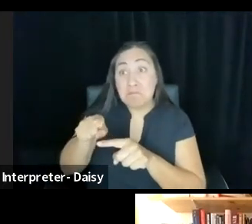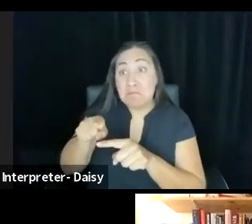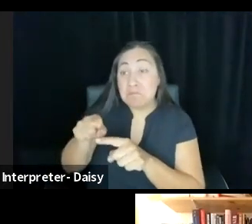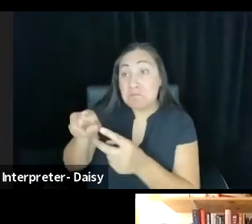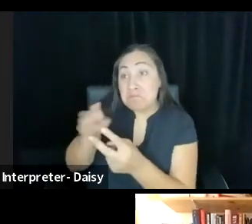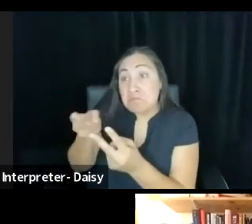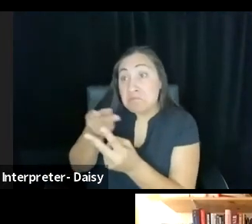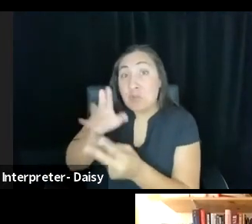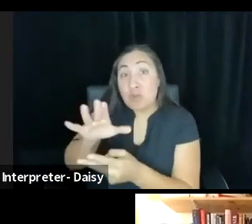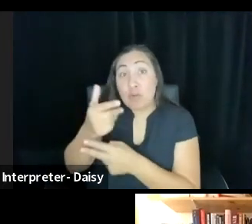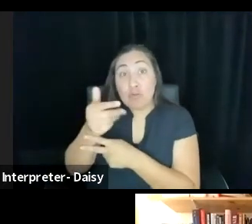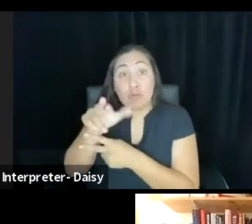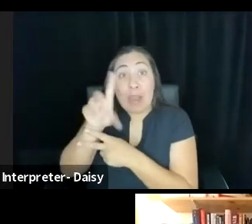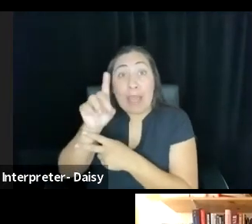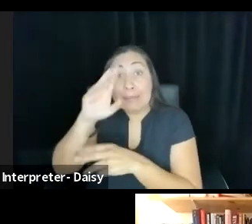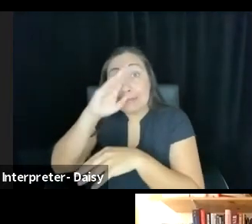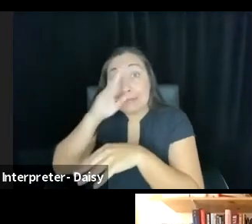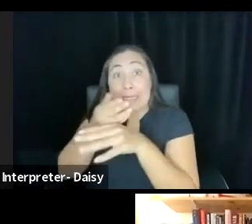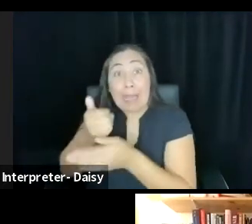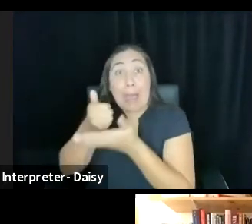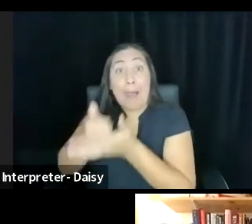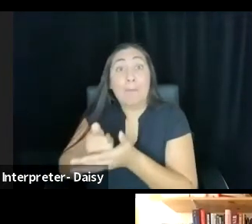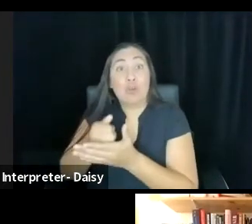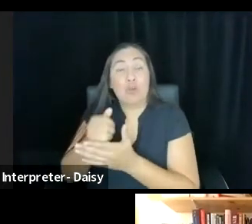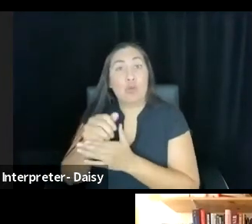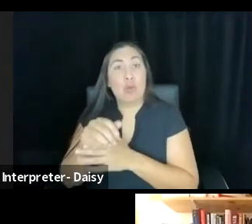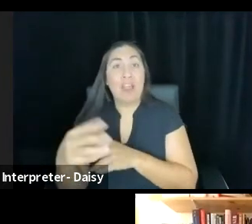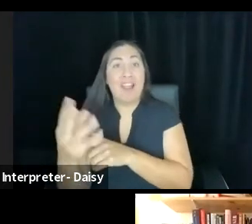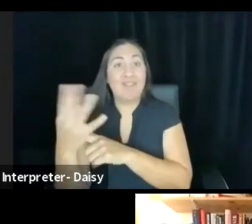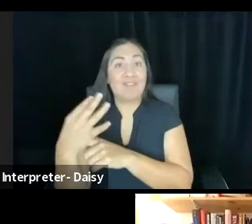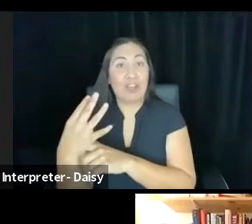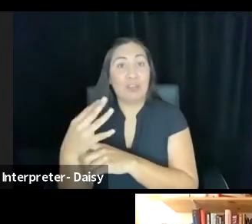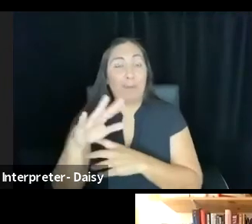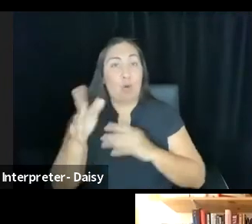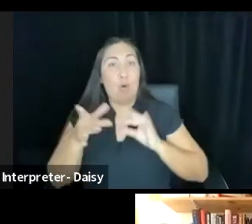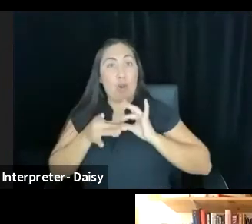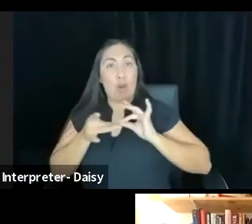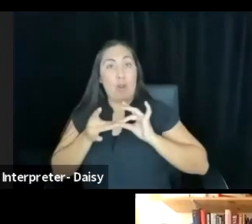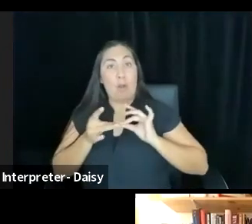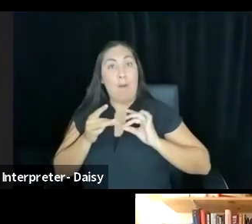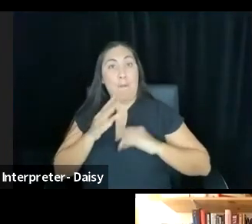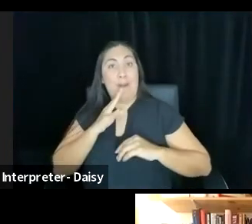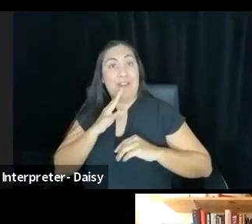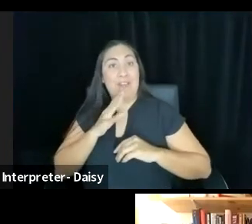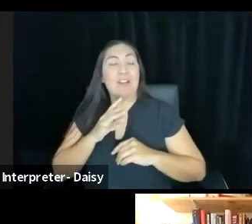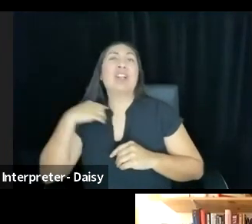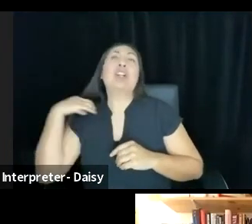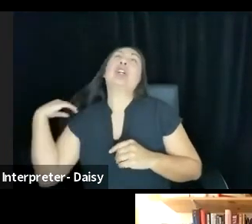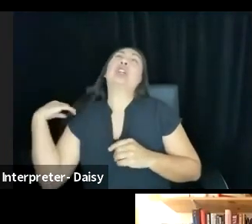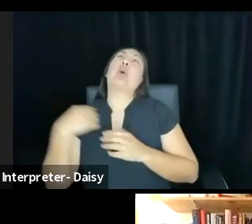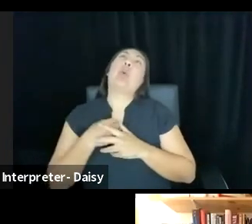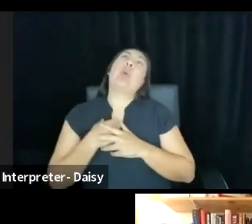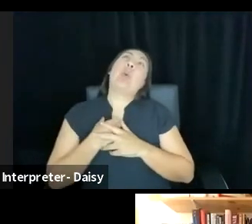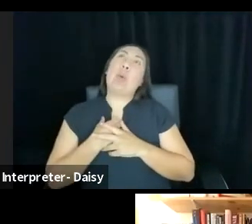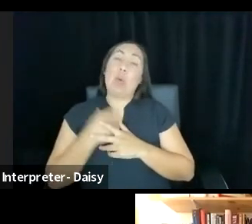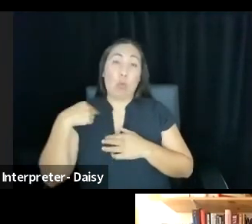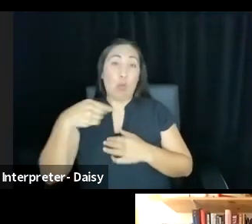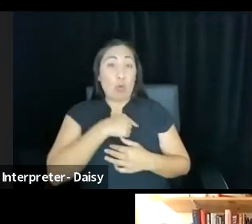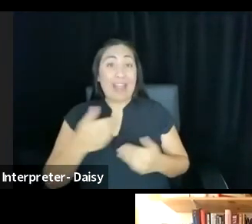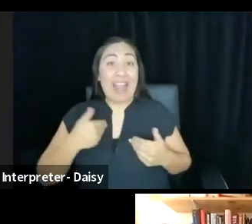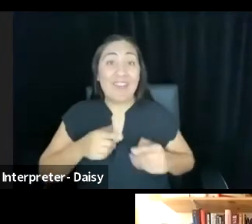videotape your monologue, if that's at all possible. So we don't have we have the answers to some things, which is engagement